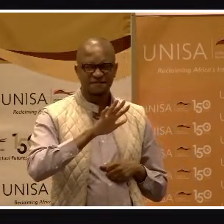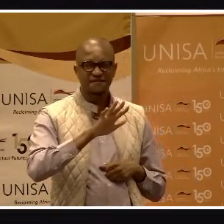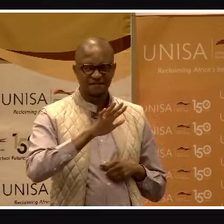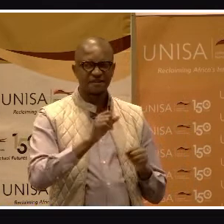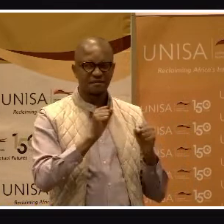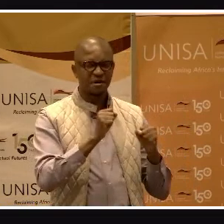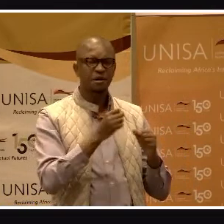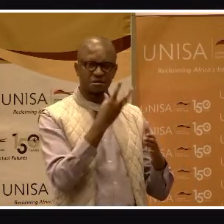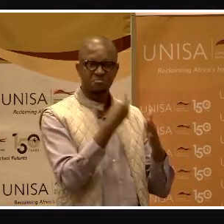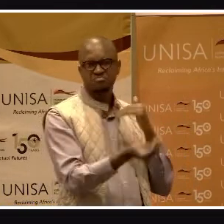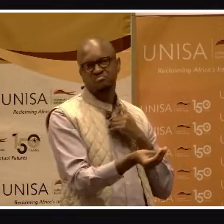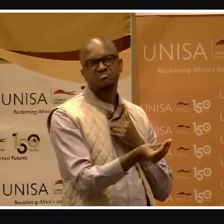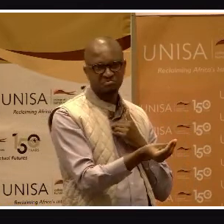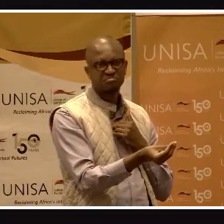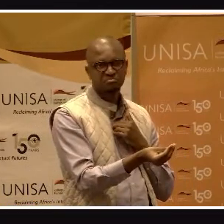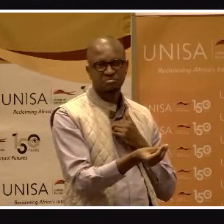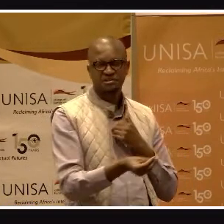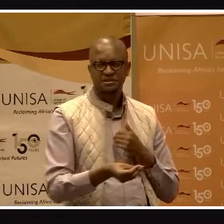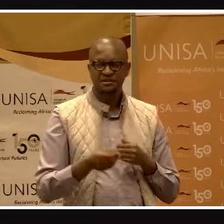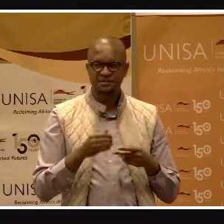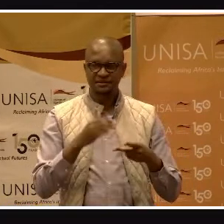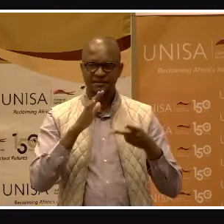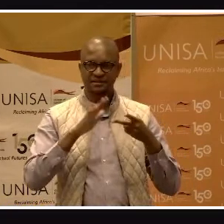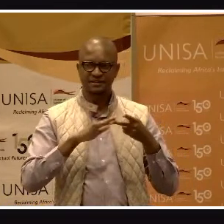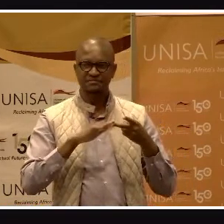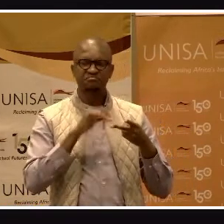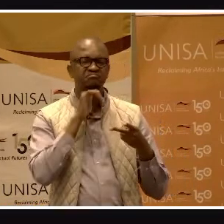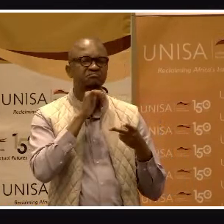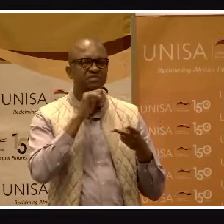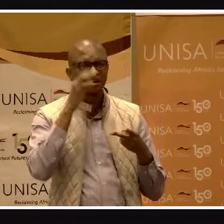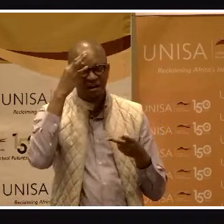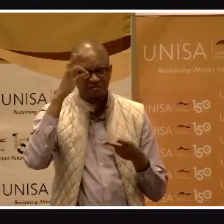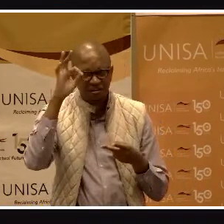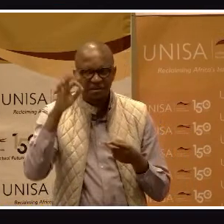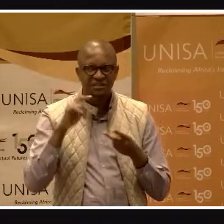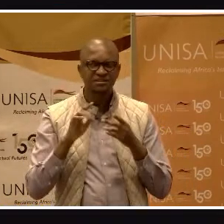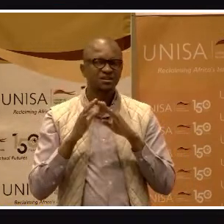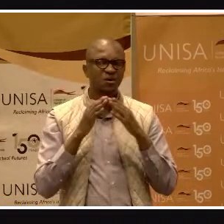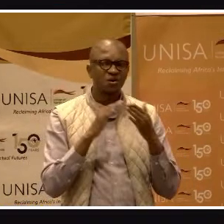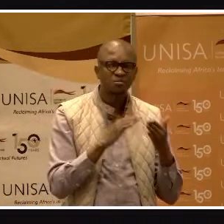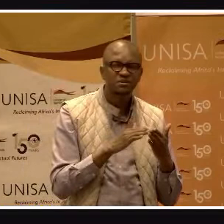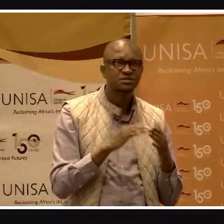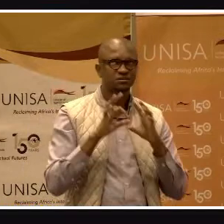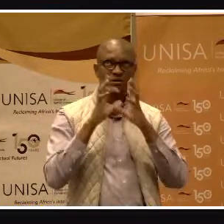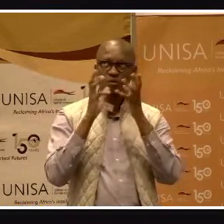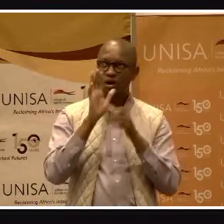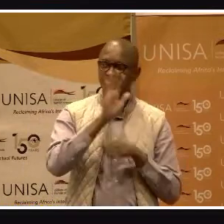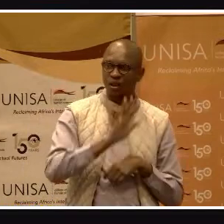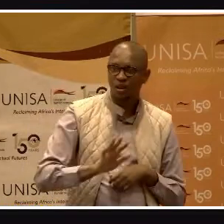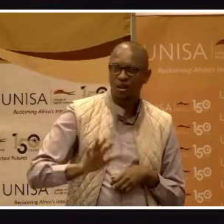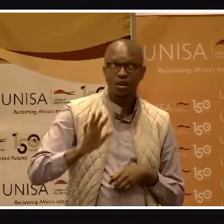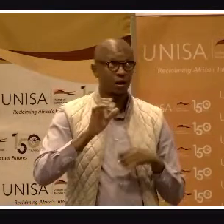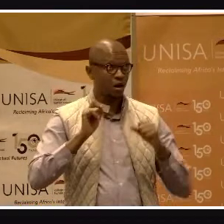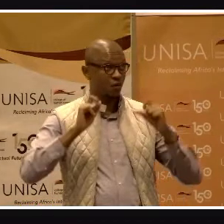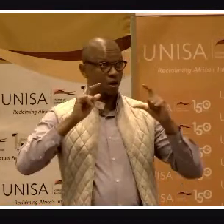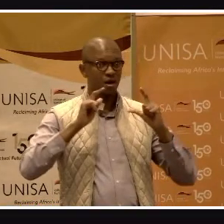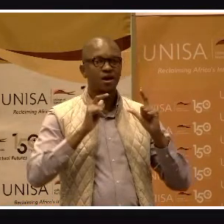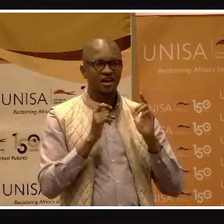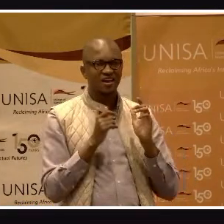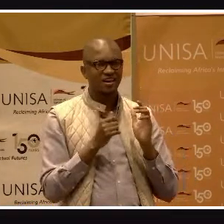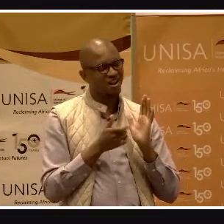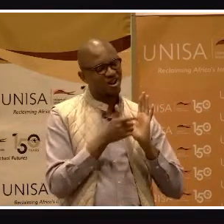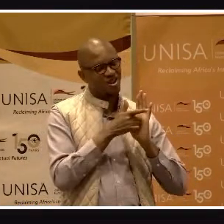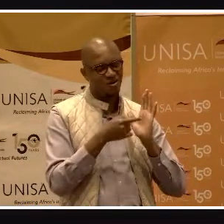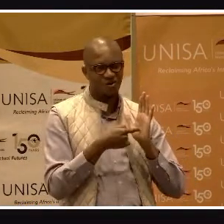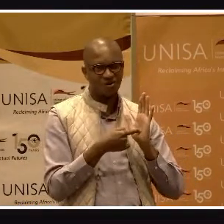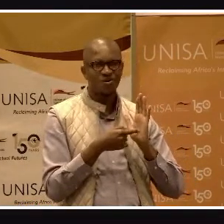efforts, despite the fact that governments and citizens the world over are becoming aware of the language loss,